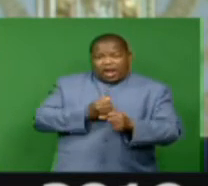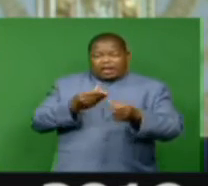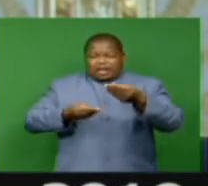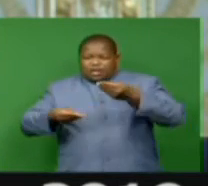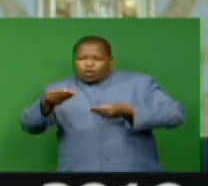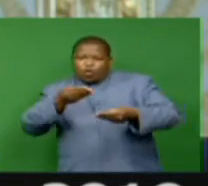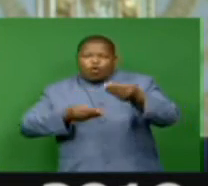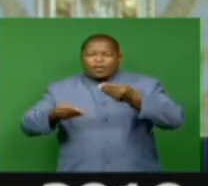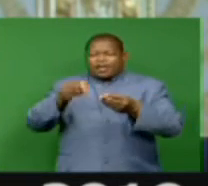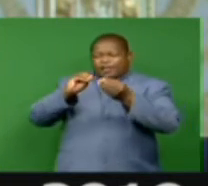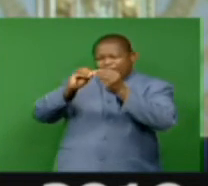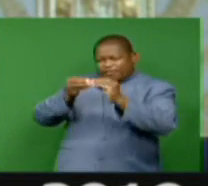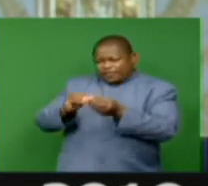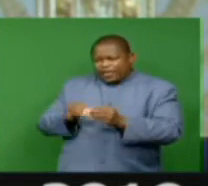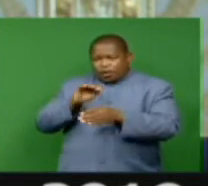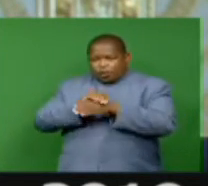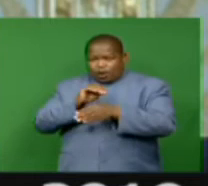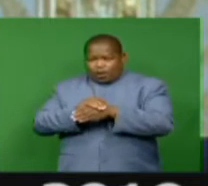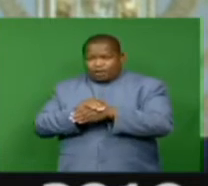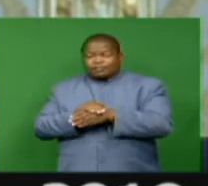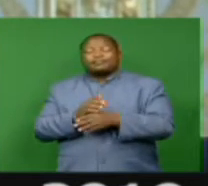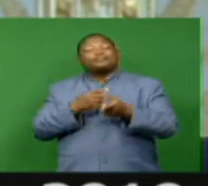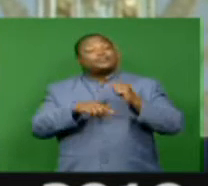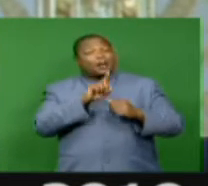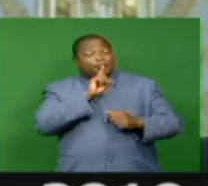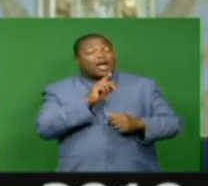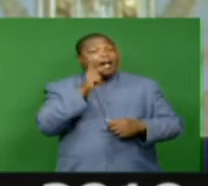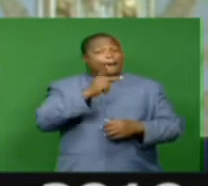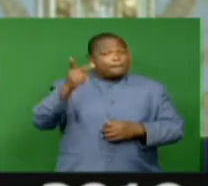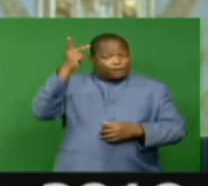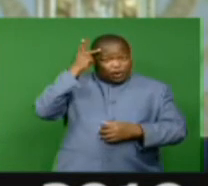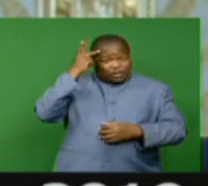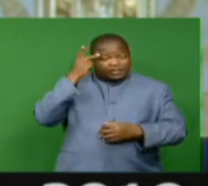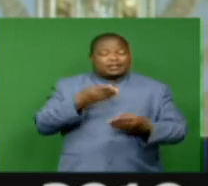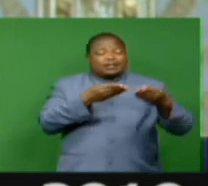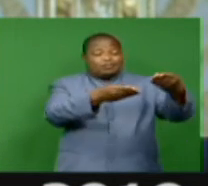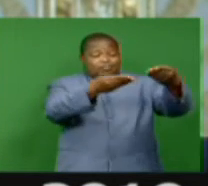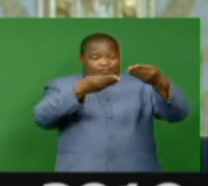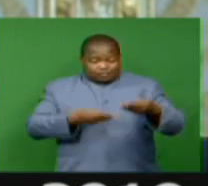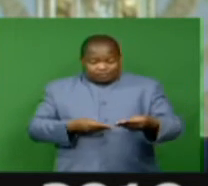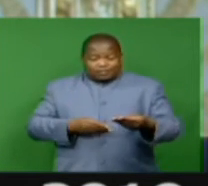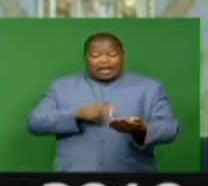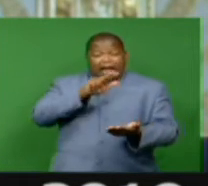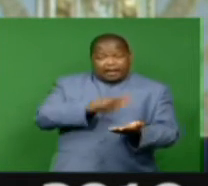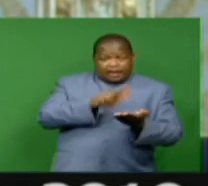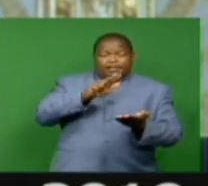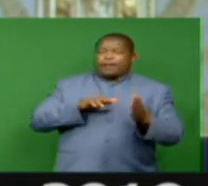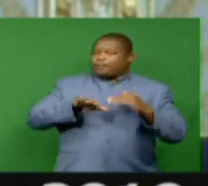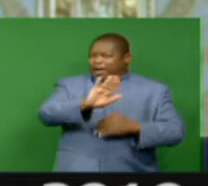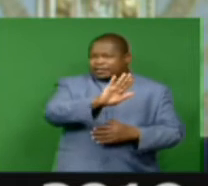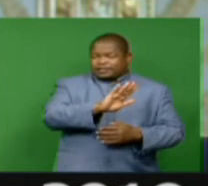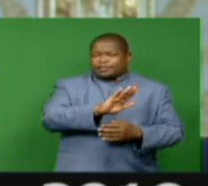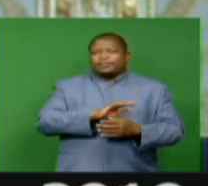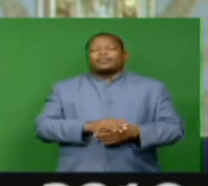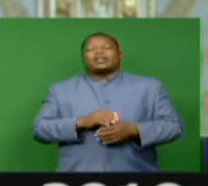the adaptation of the existing policies, laws, and the regulators, and adoption